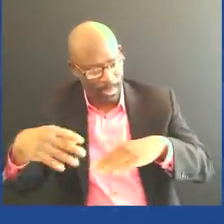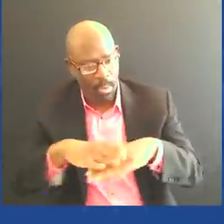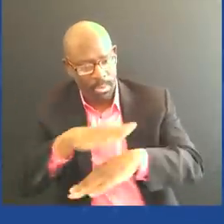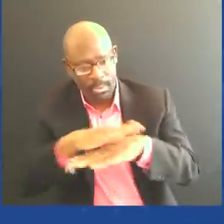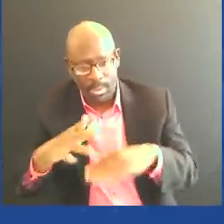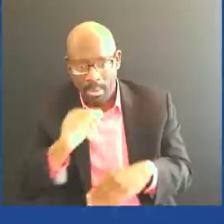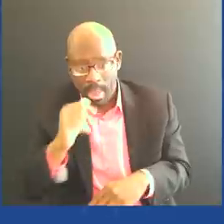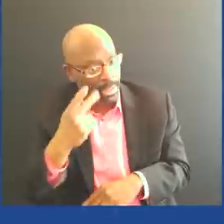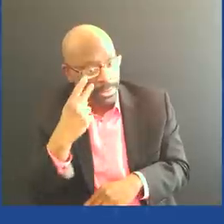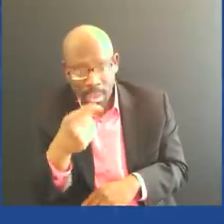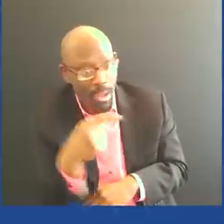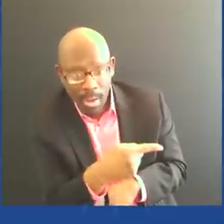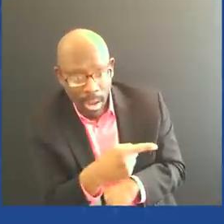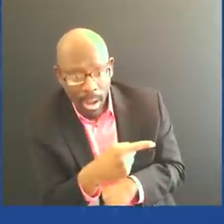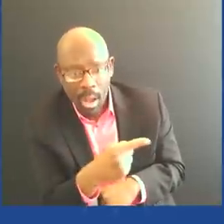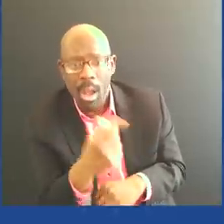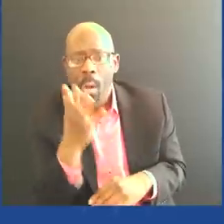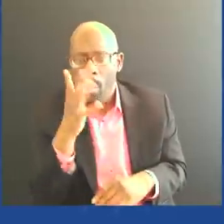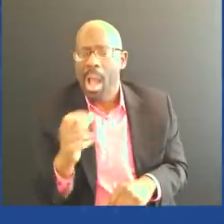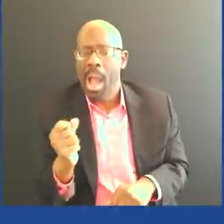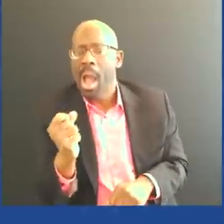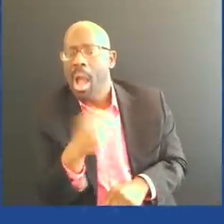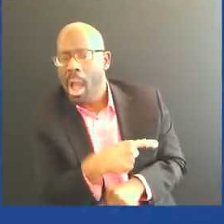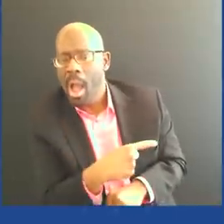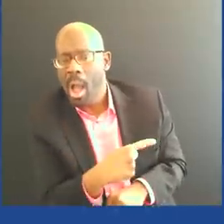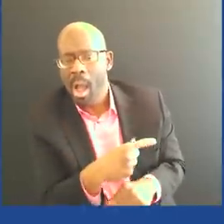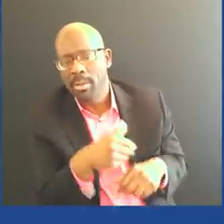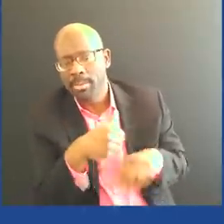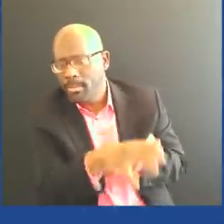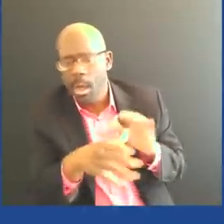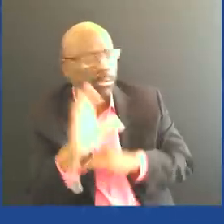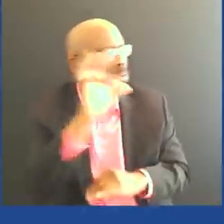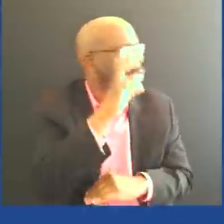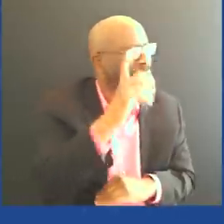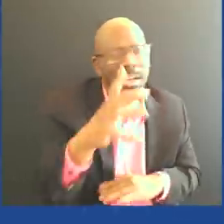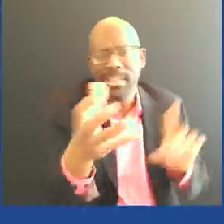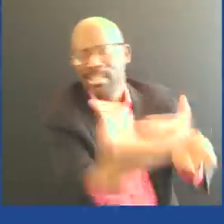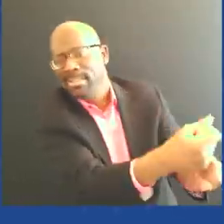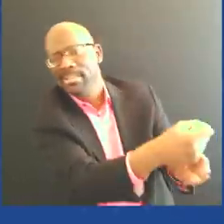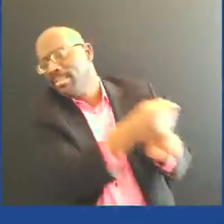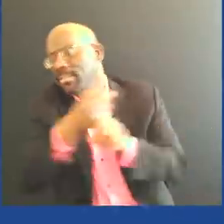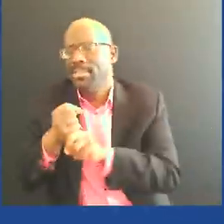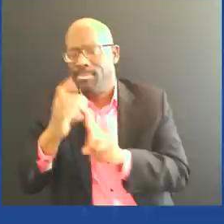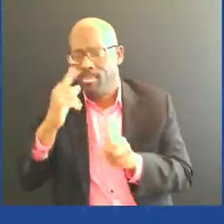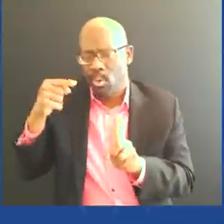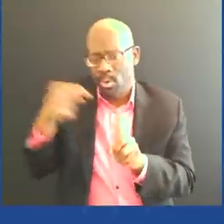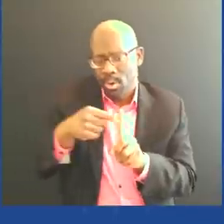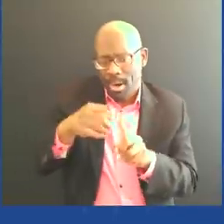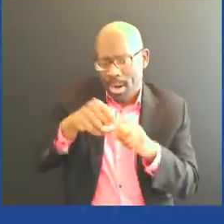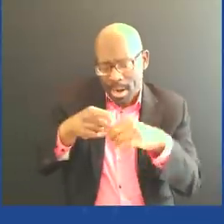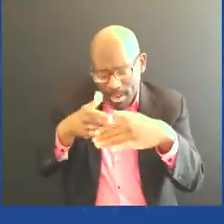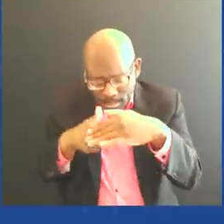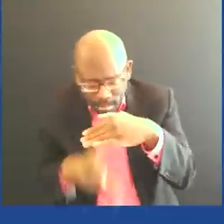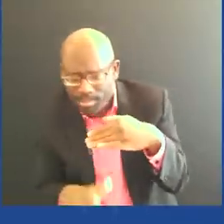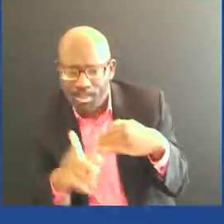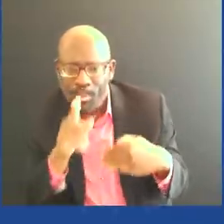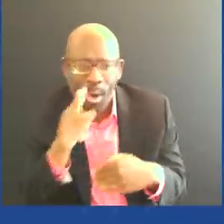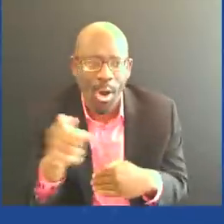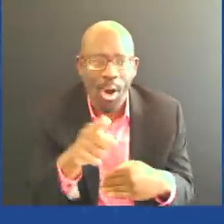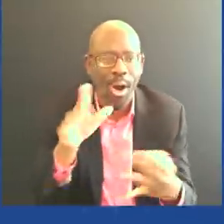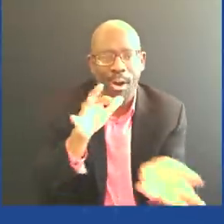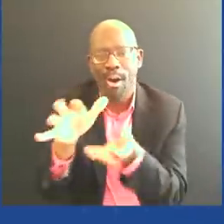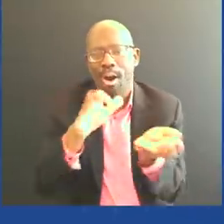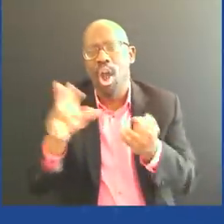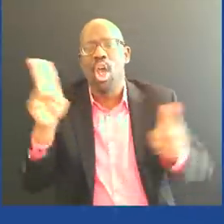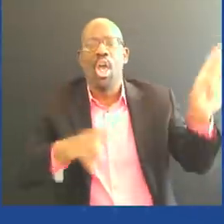him. In addition to being a recovering governor, Senator Carper is a recovering Navy